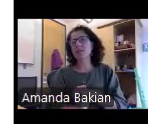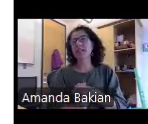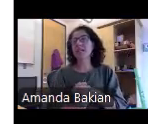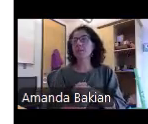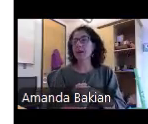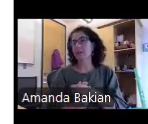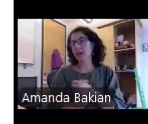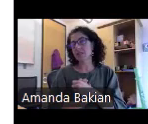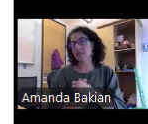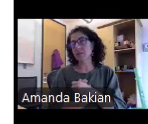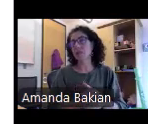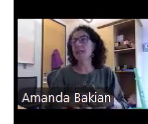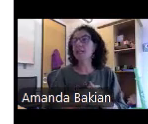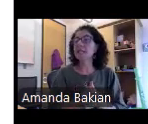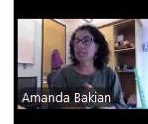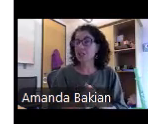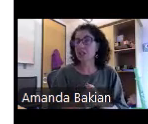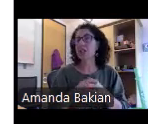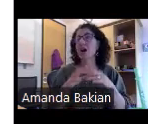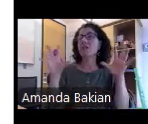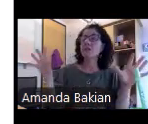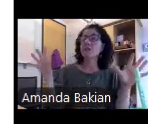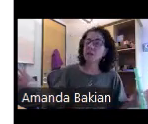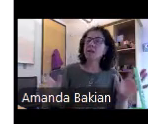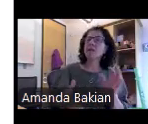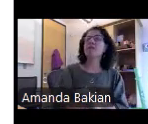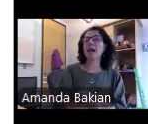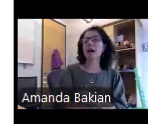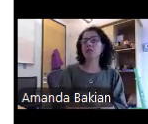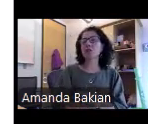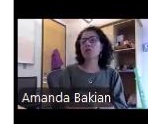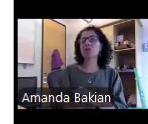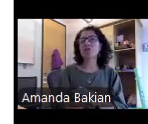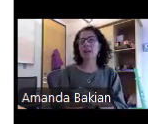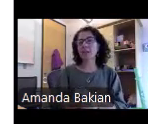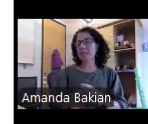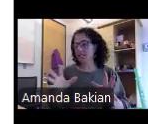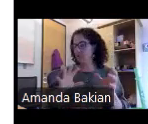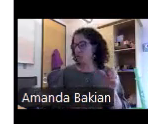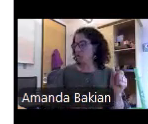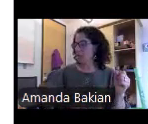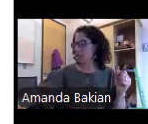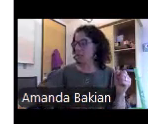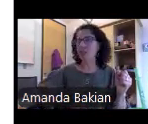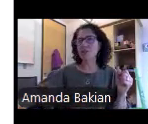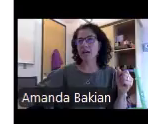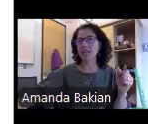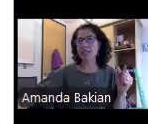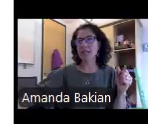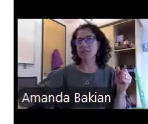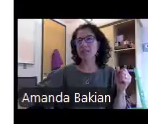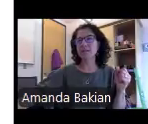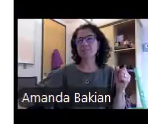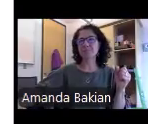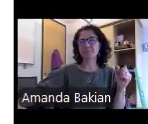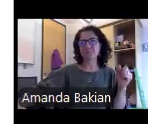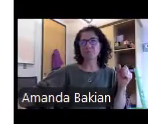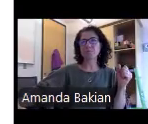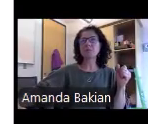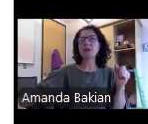acquiring information on the impact of autism and related conditions on children, families, and communities in the United